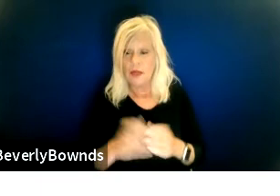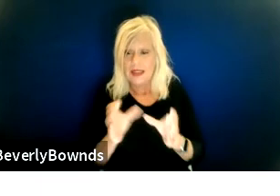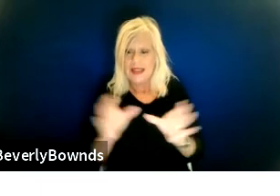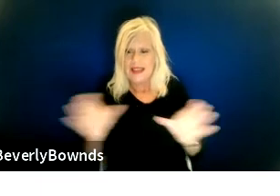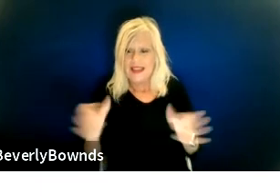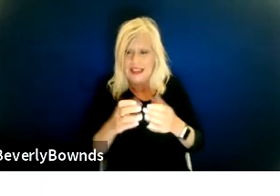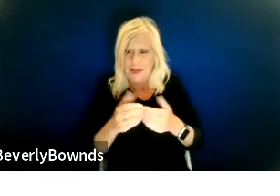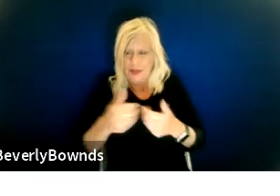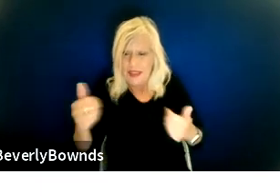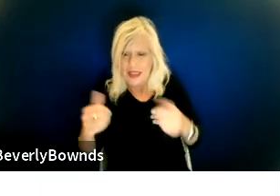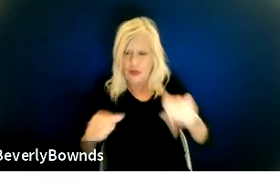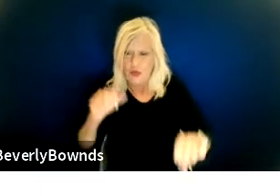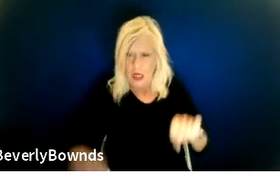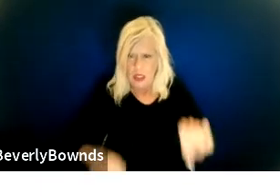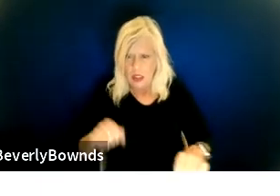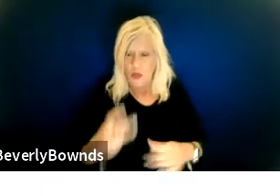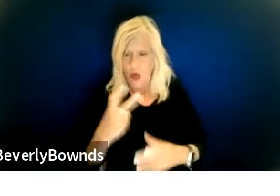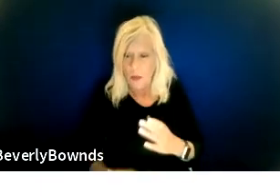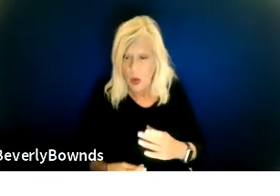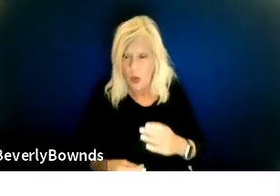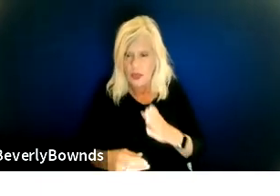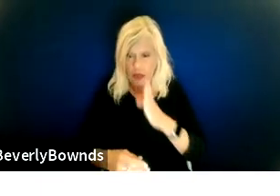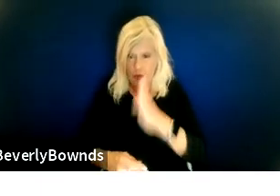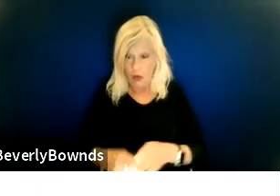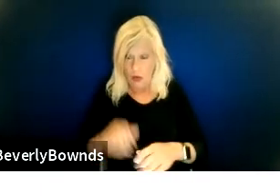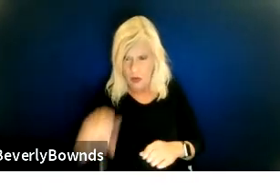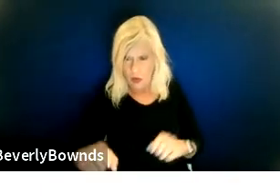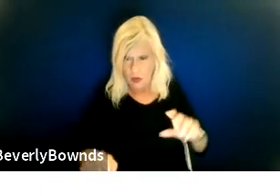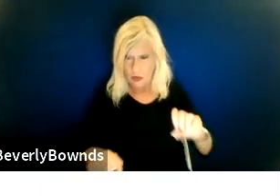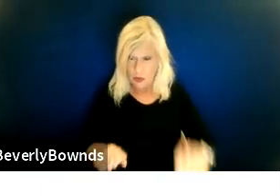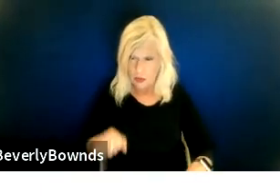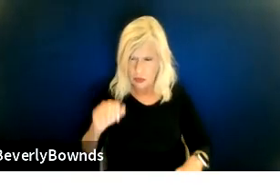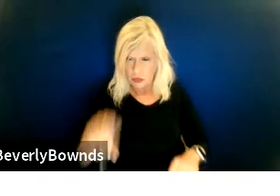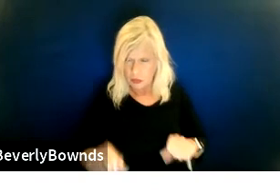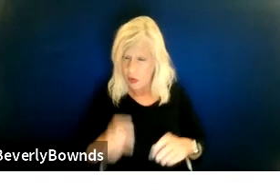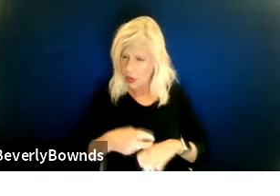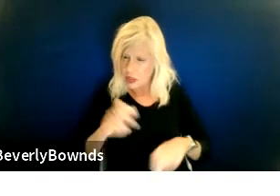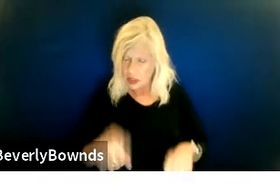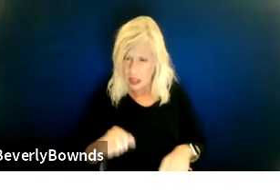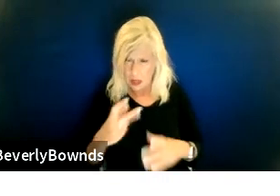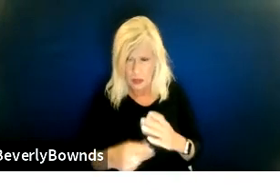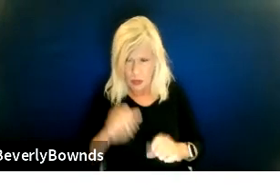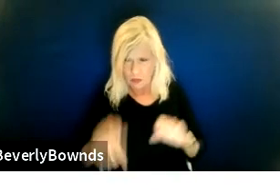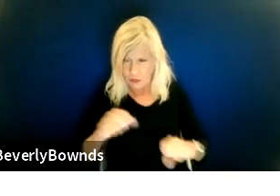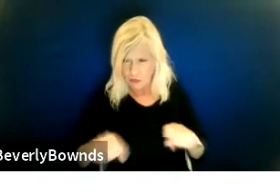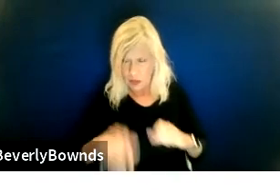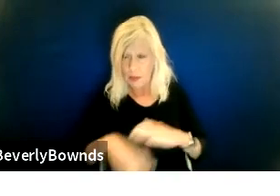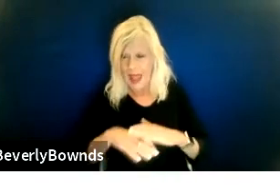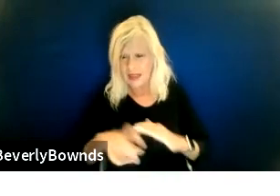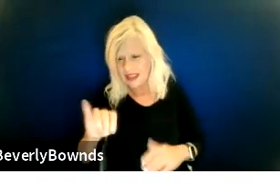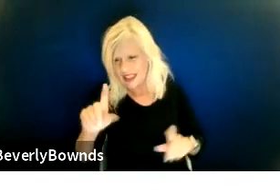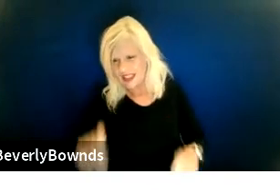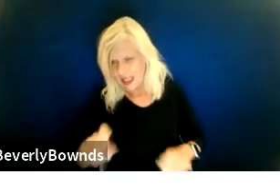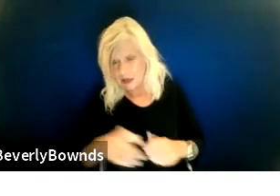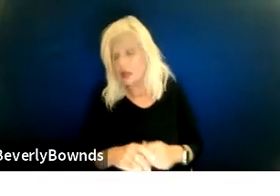one where both arms were trying to pedal as hard as they can, which we call the max test, and the other